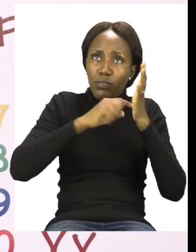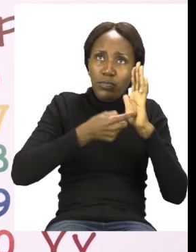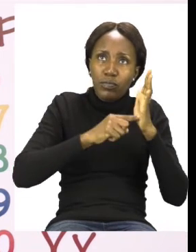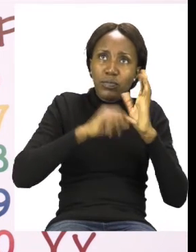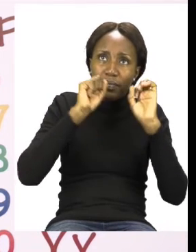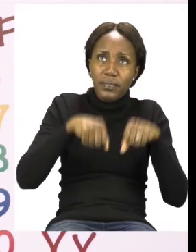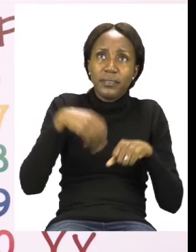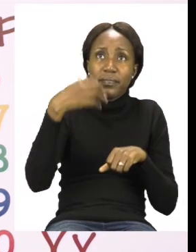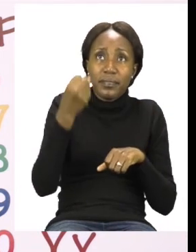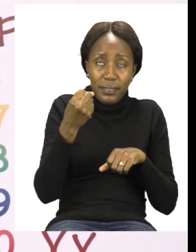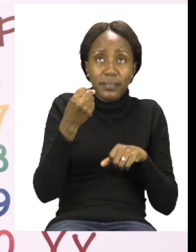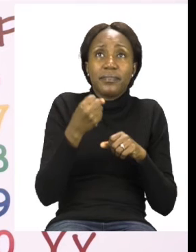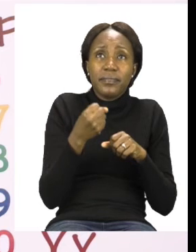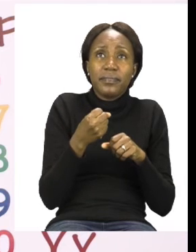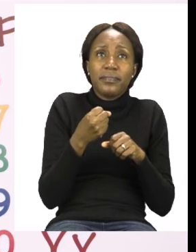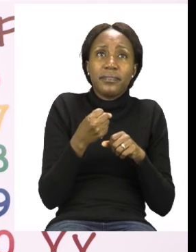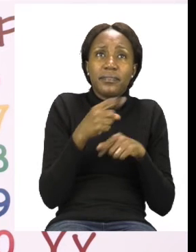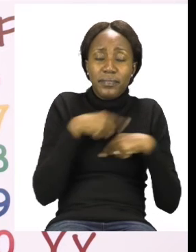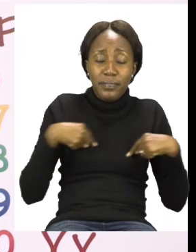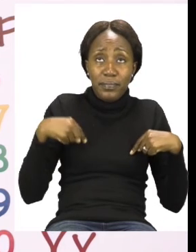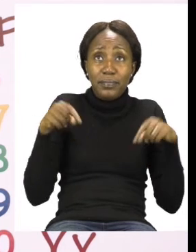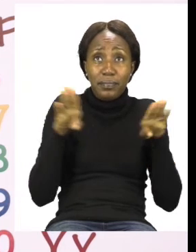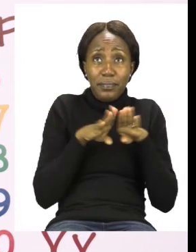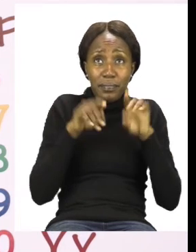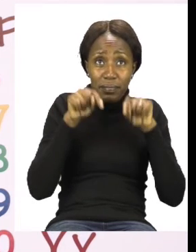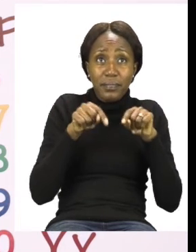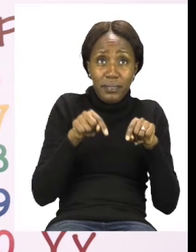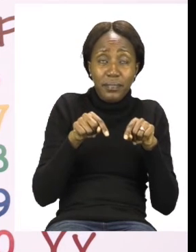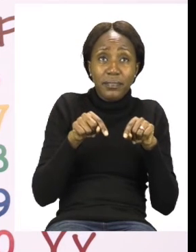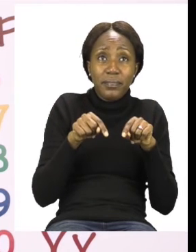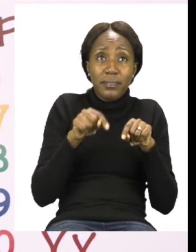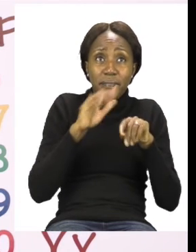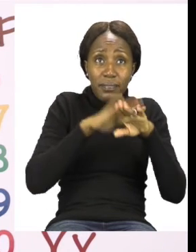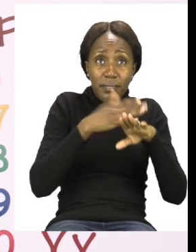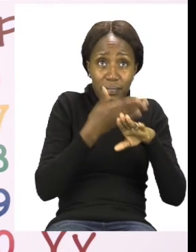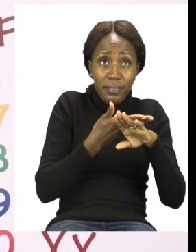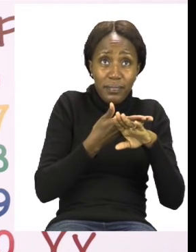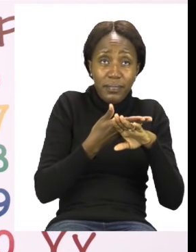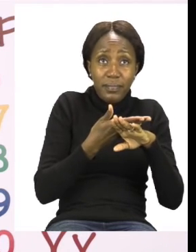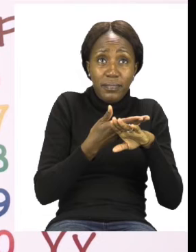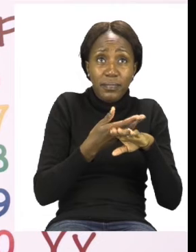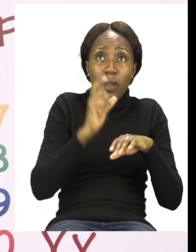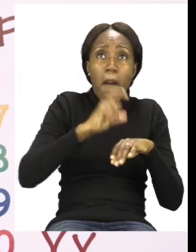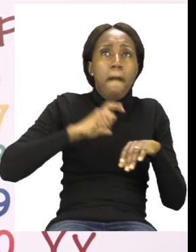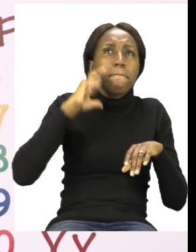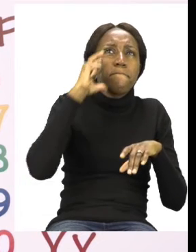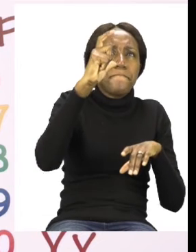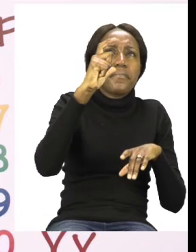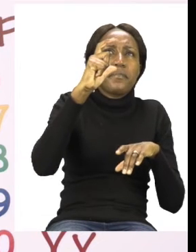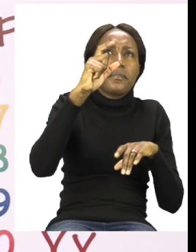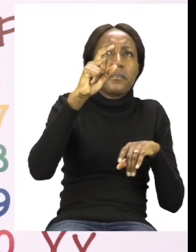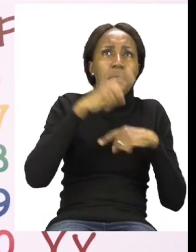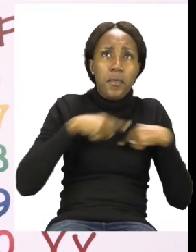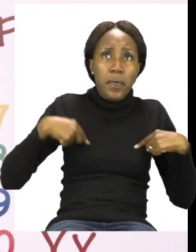We are going to do a sentence with the word we. The one I've written on the board starts with a capital W. So